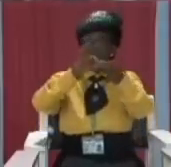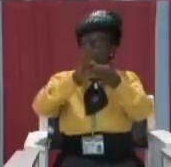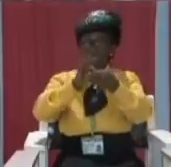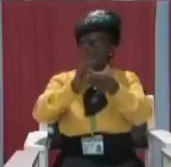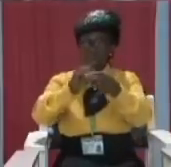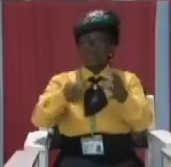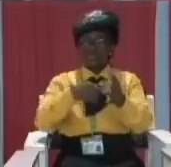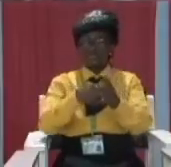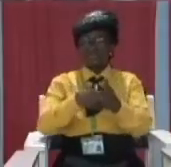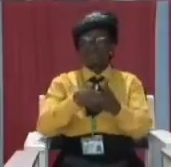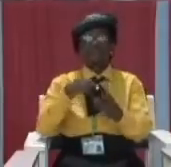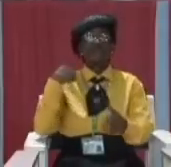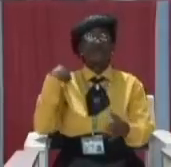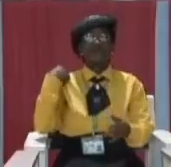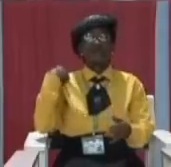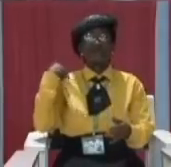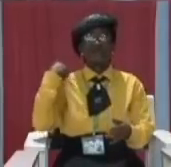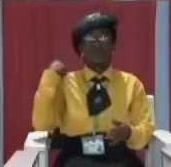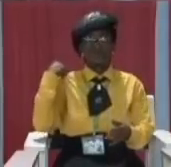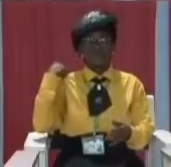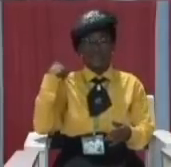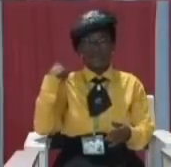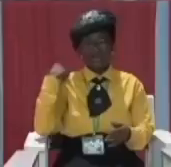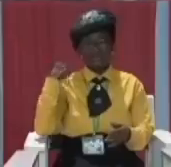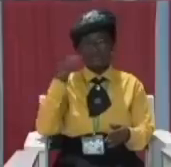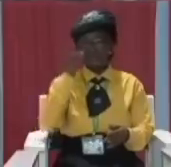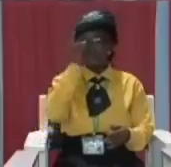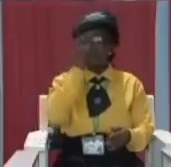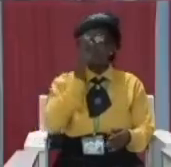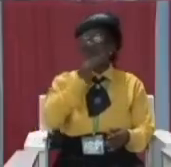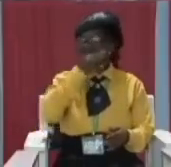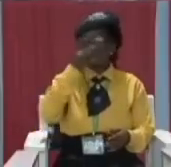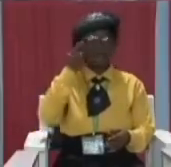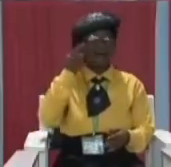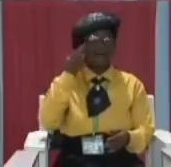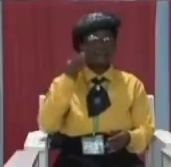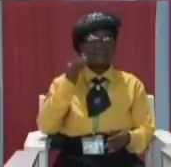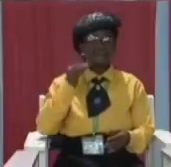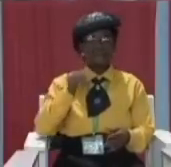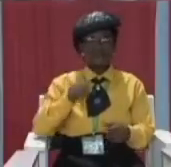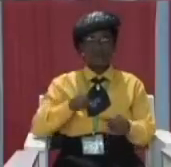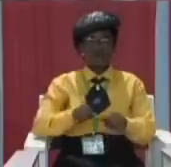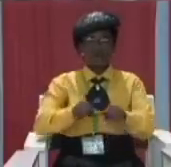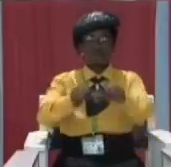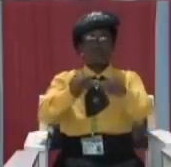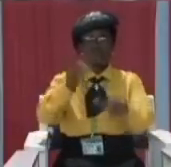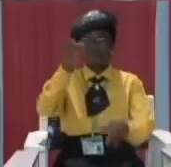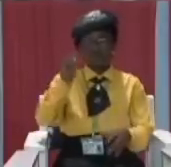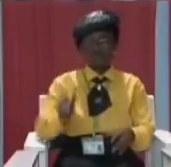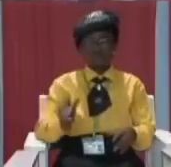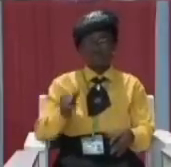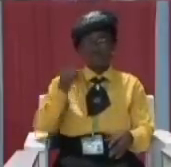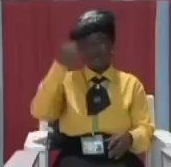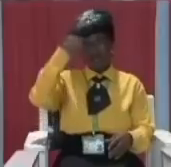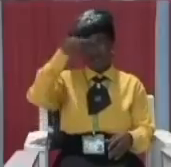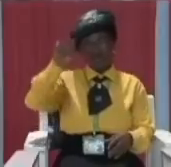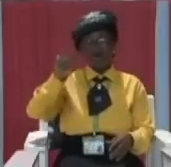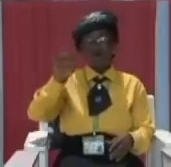These volunteers will be fasting continuously for 72 hours.